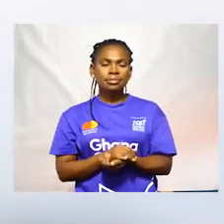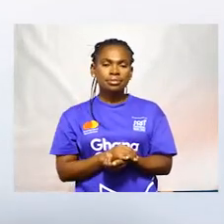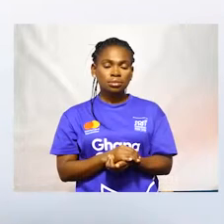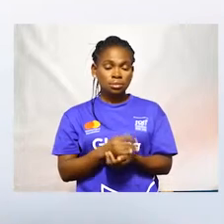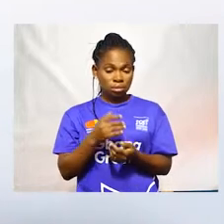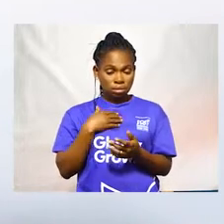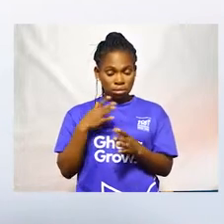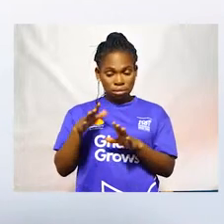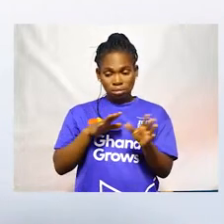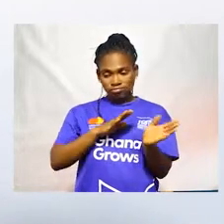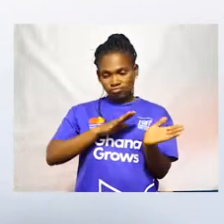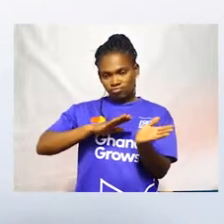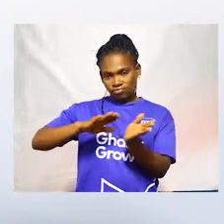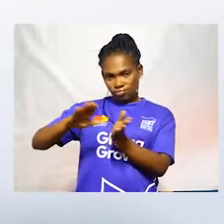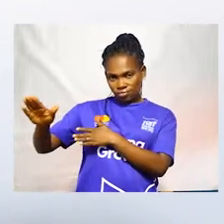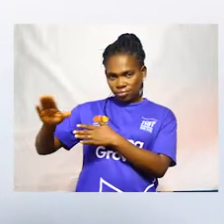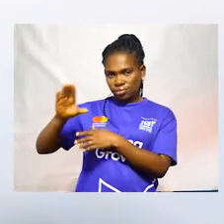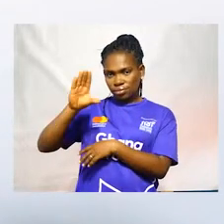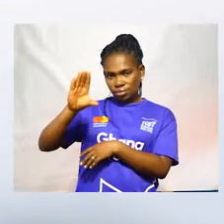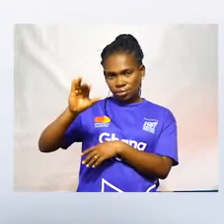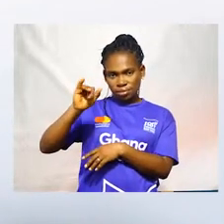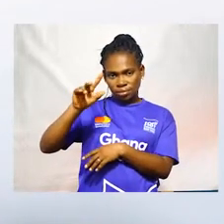I left City in